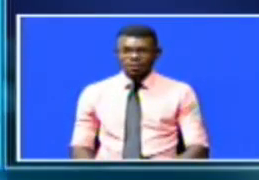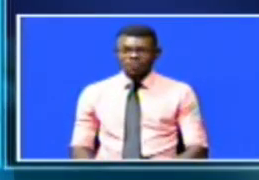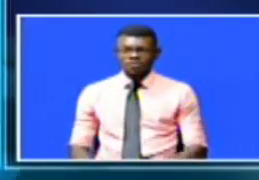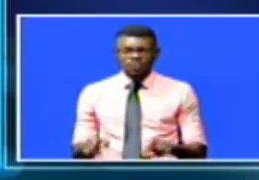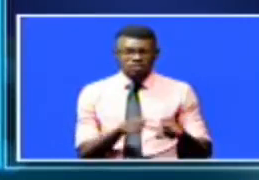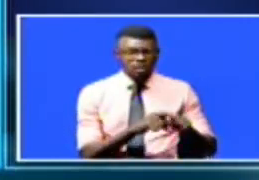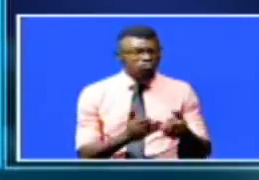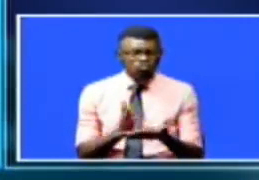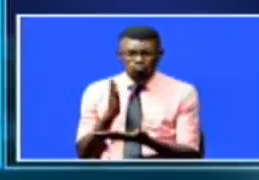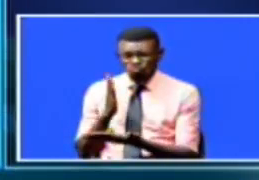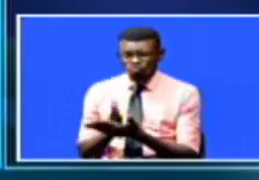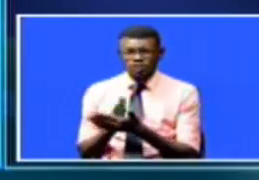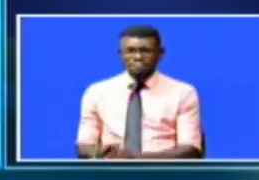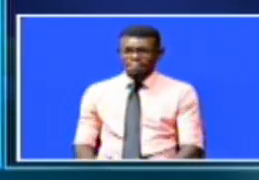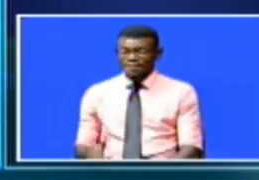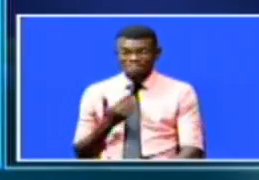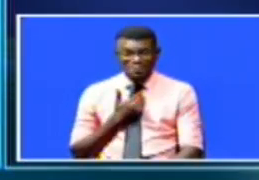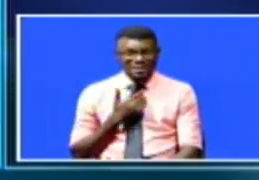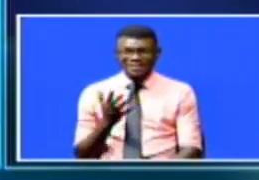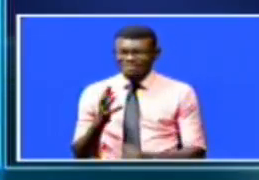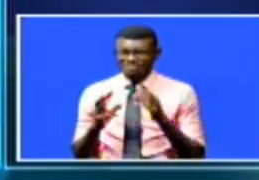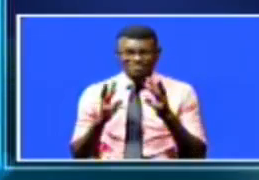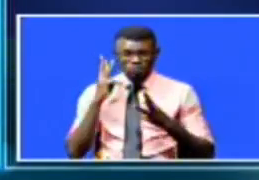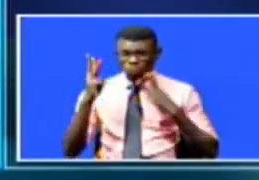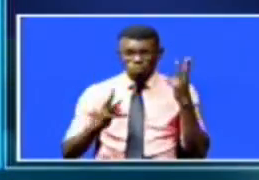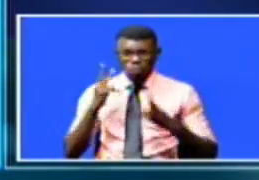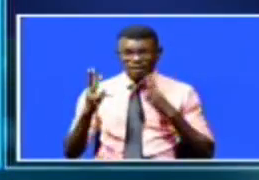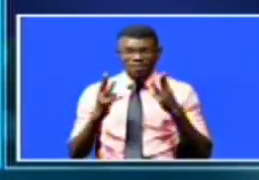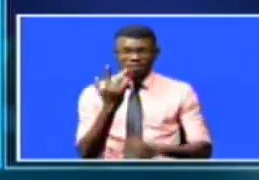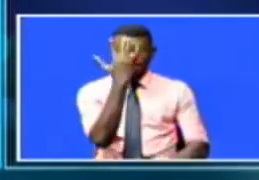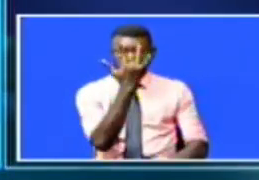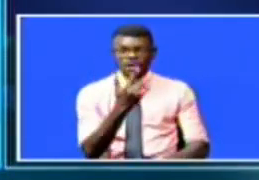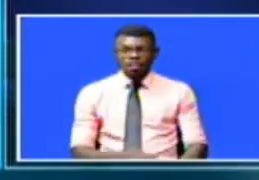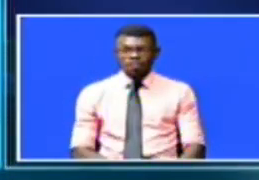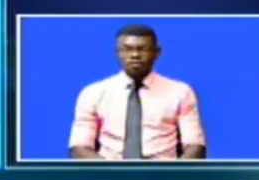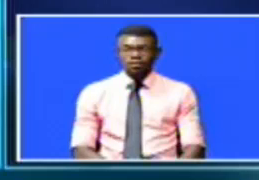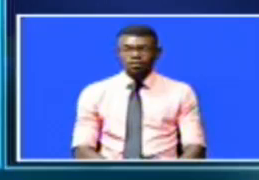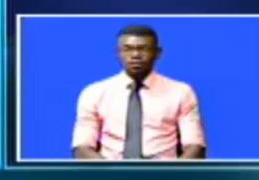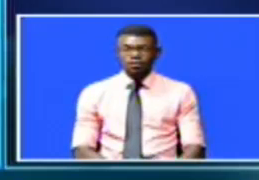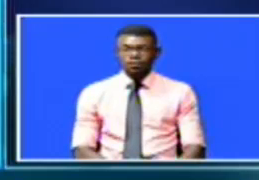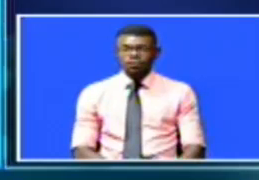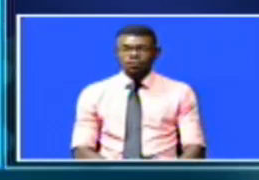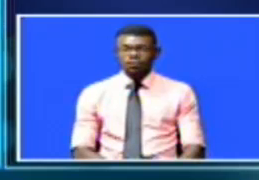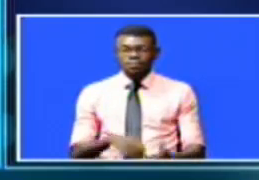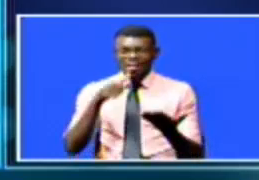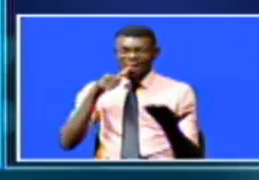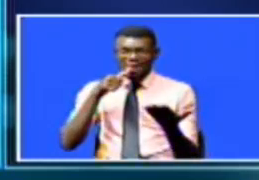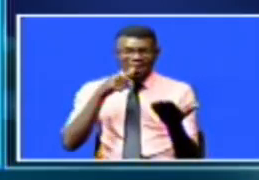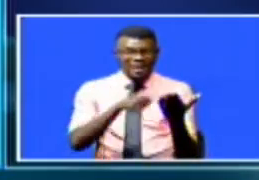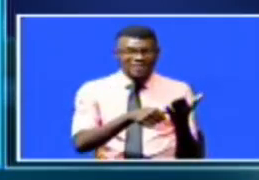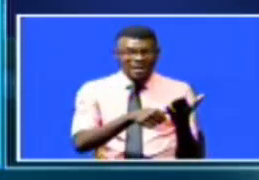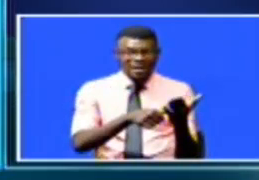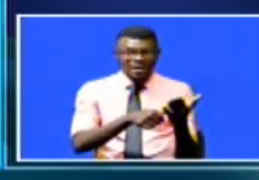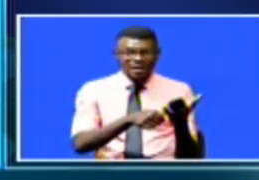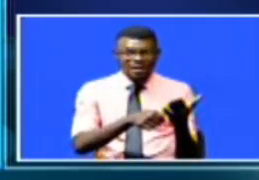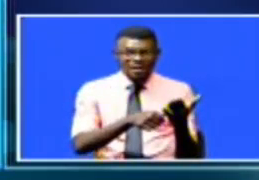really troubles me on this whole issue, yes, is the letter which was drafted